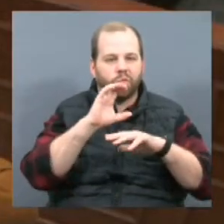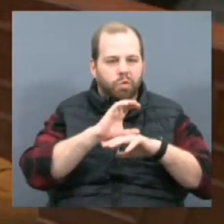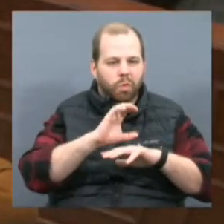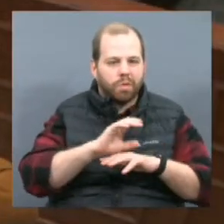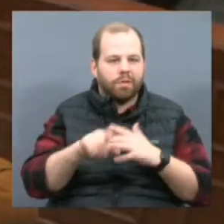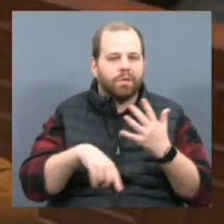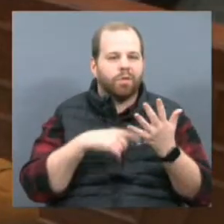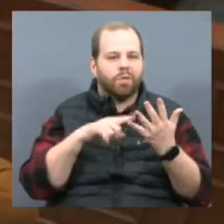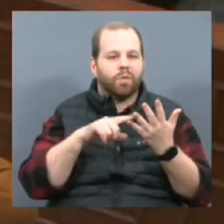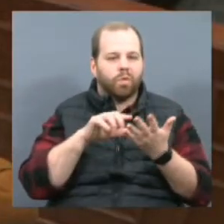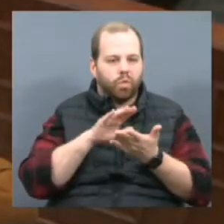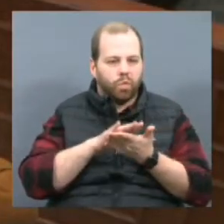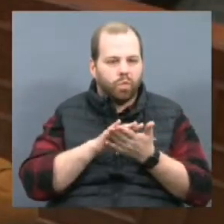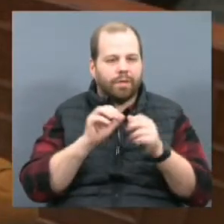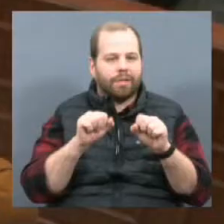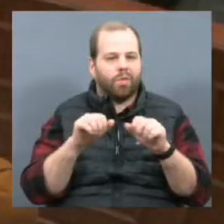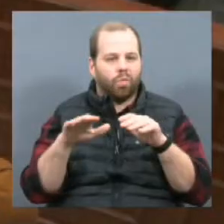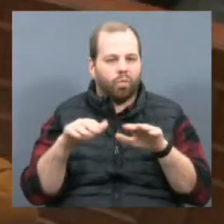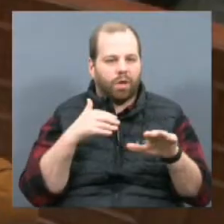that you can walk to.